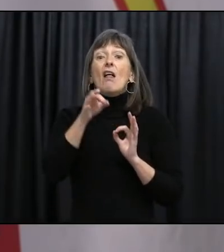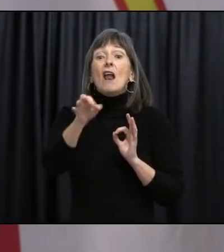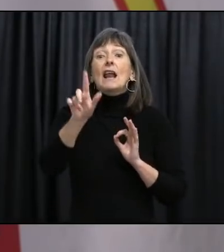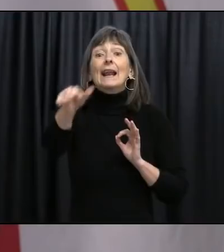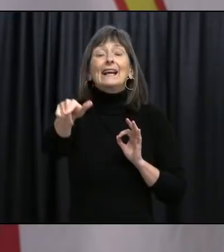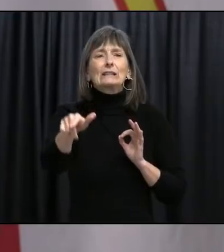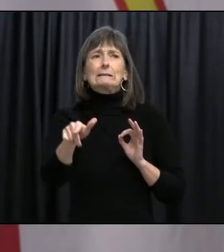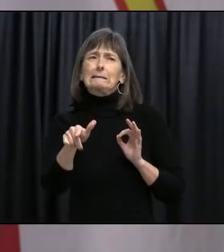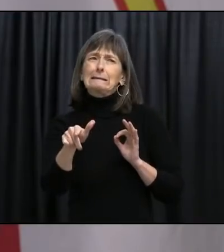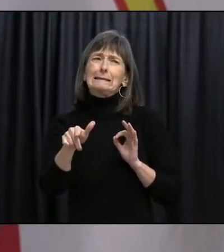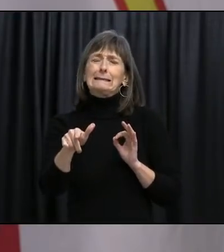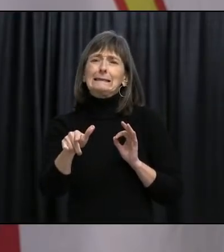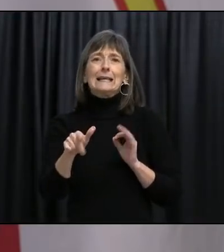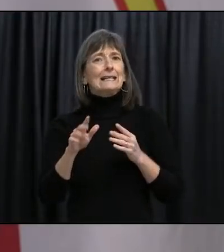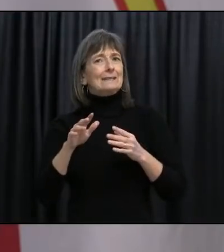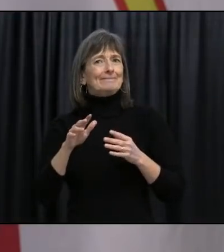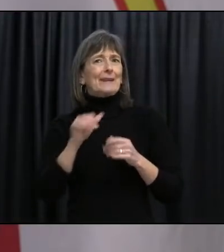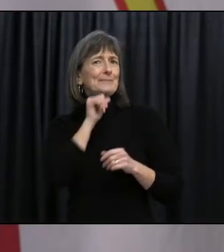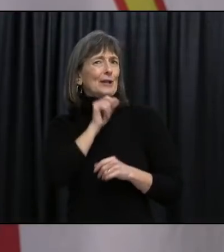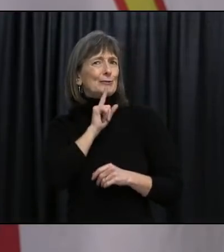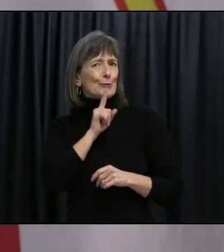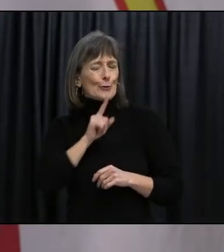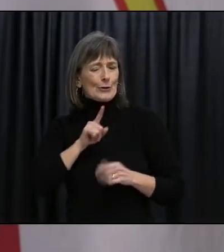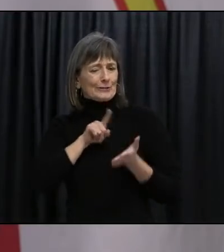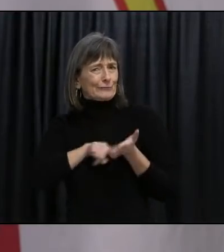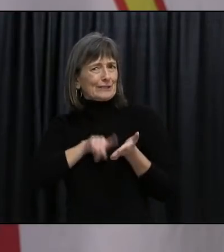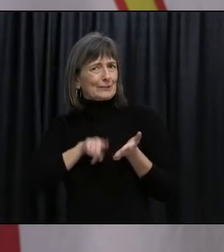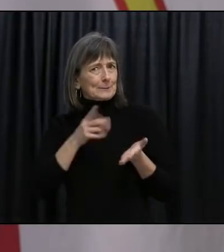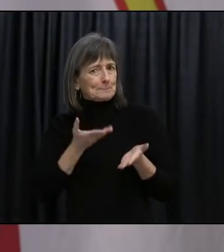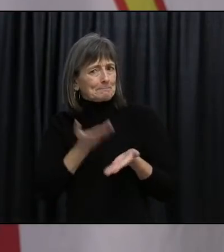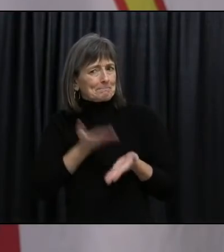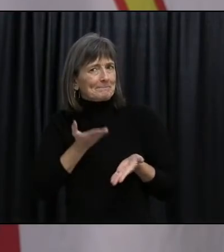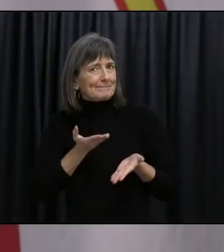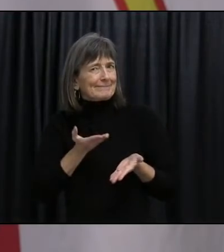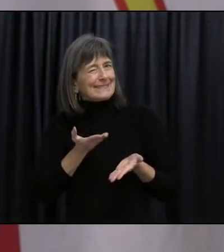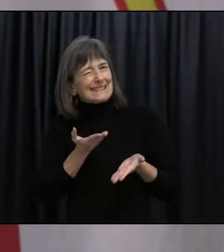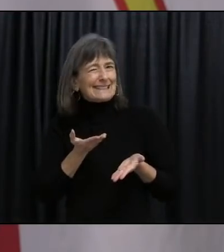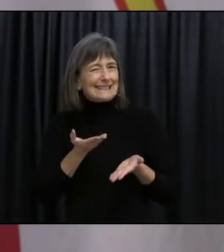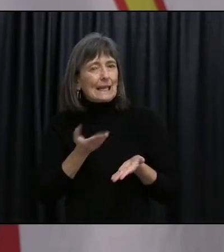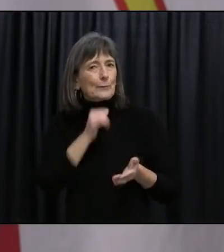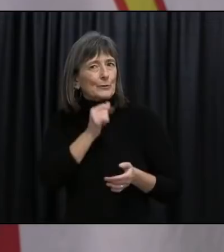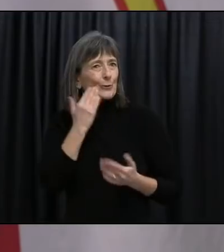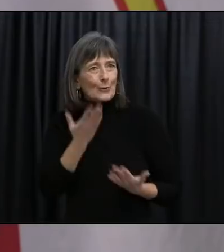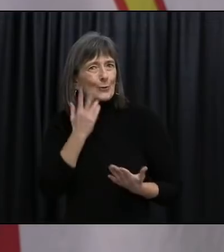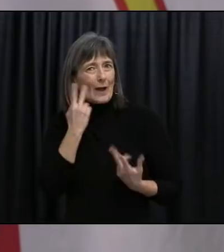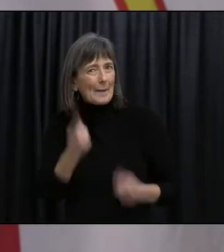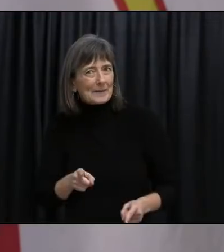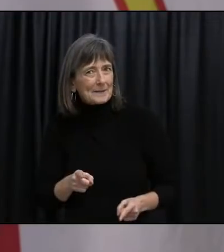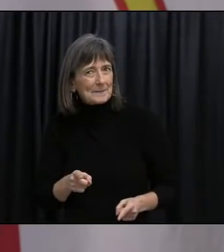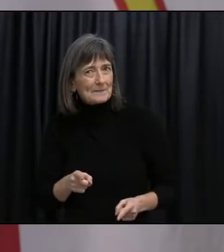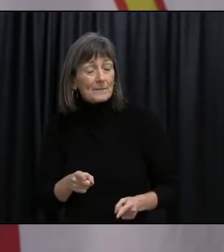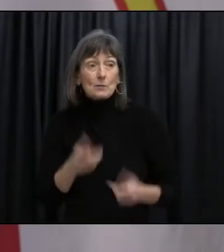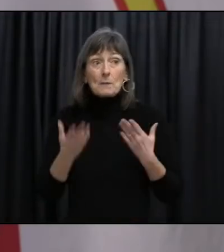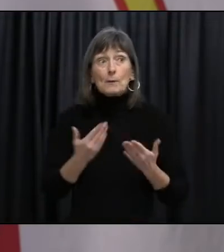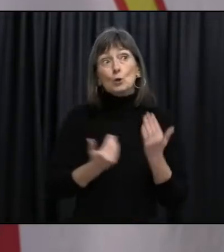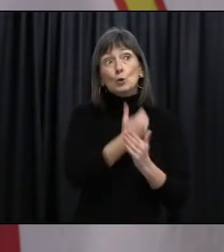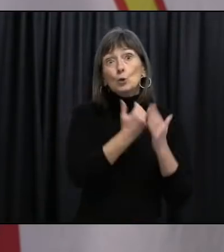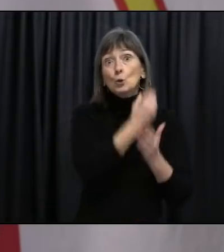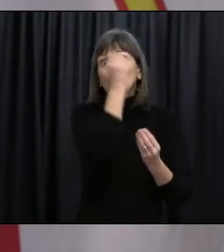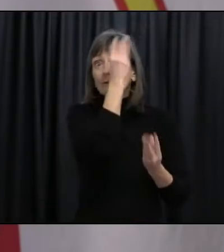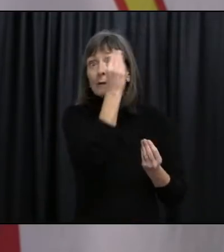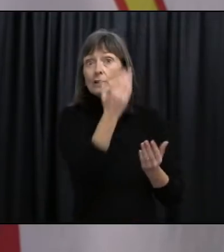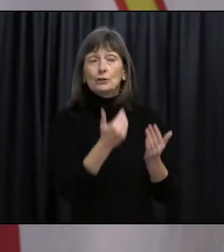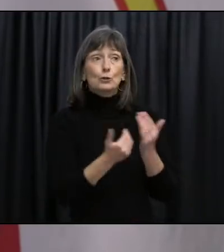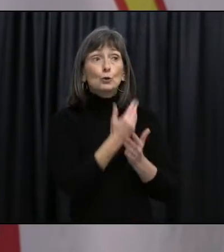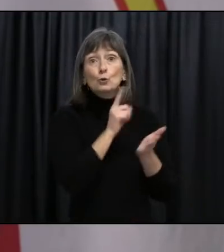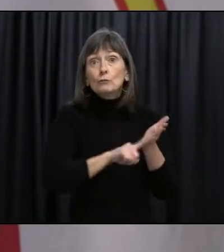and as we get new information that may change what our strategy is, we'll certainly have